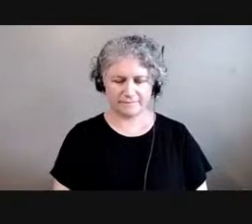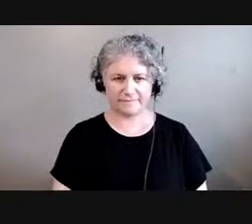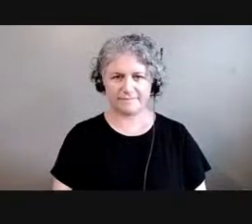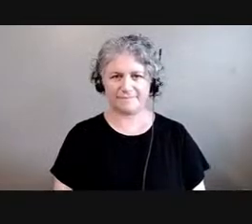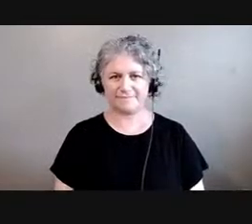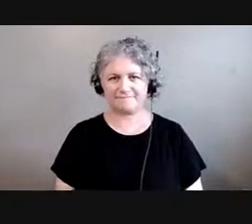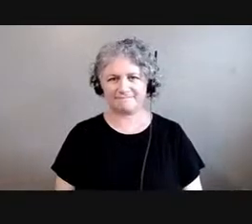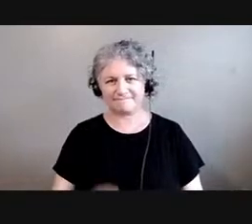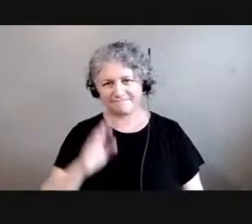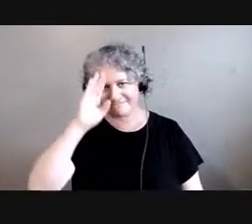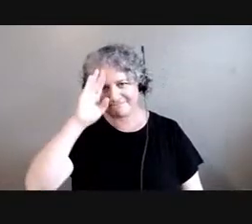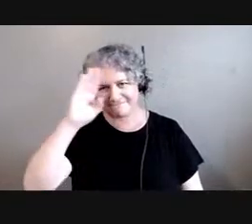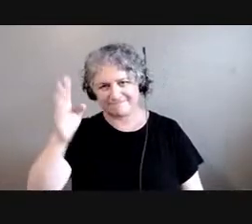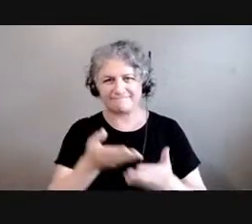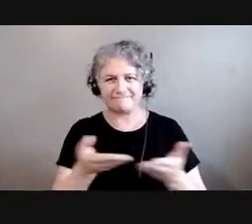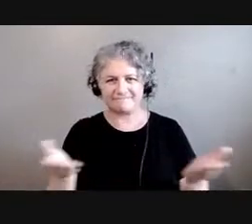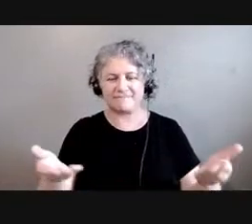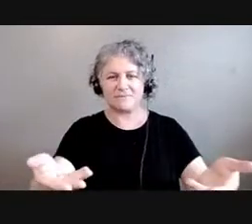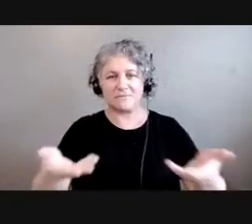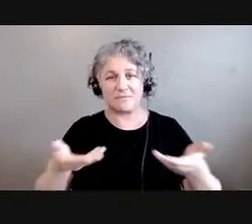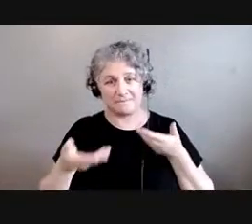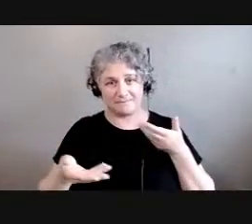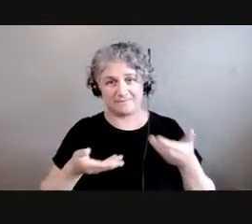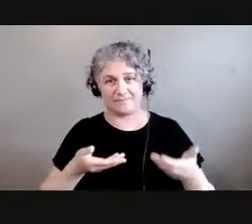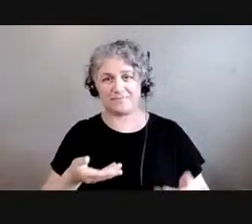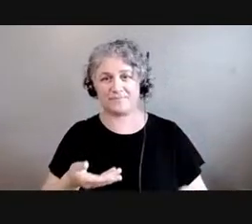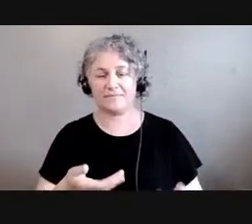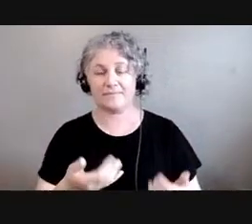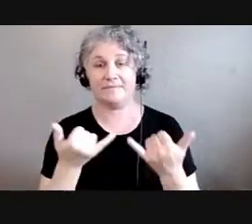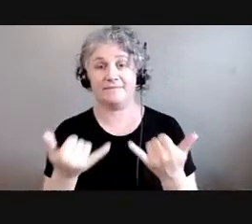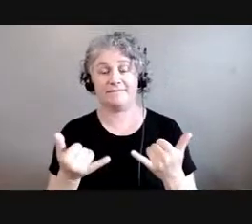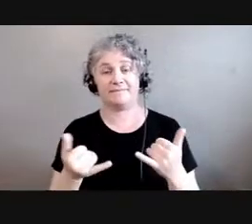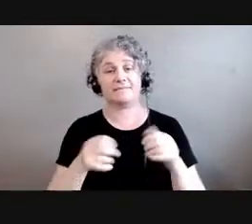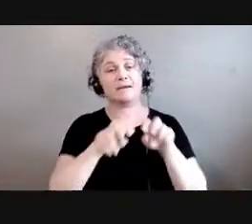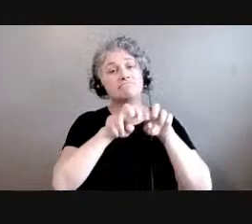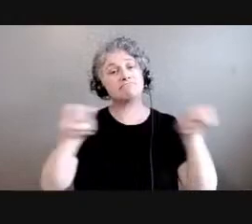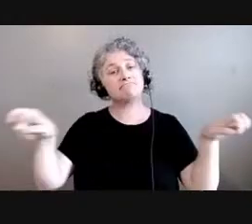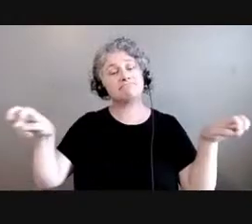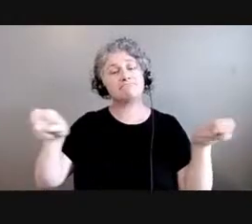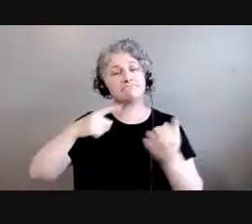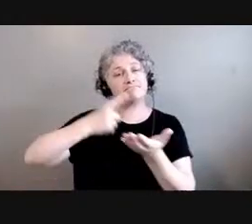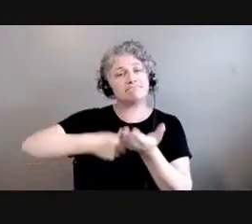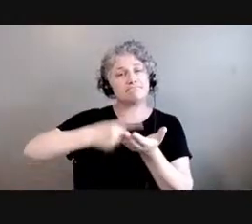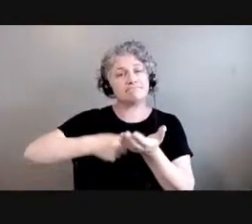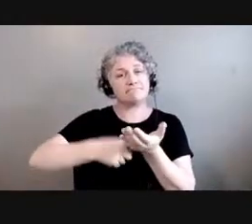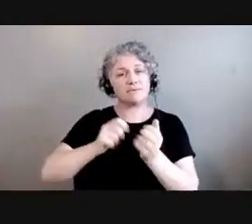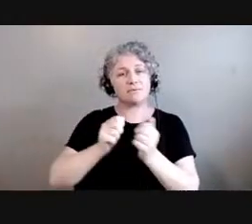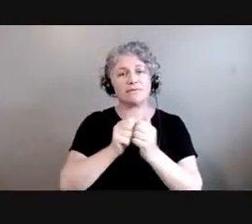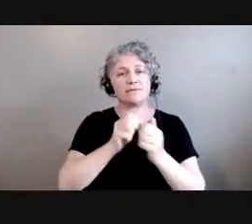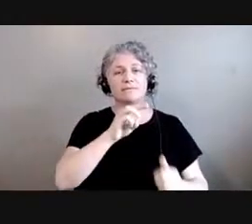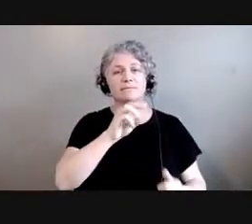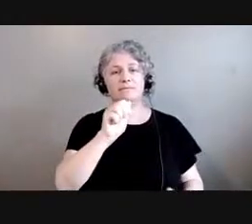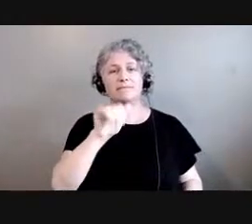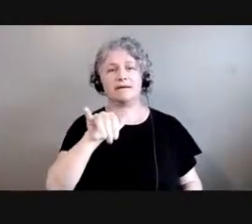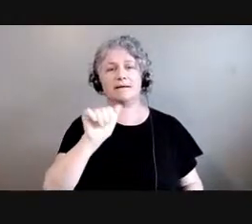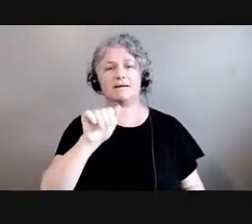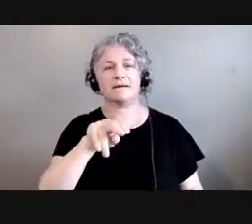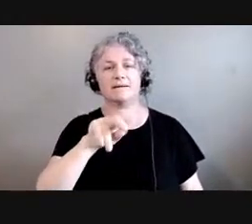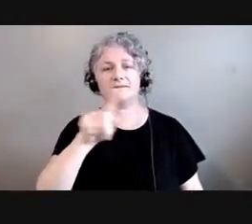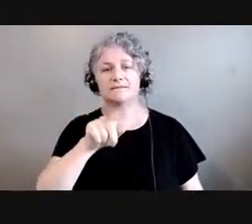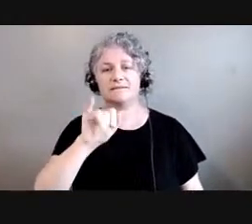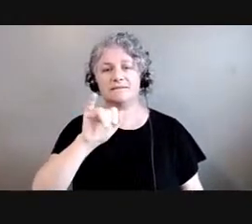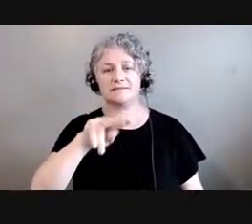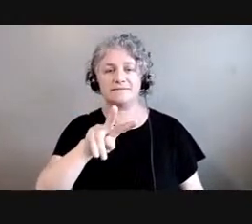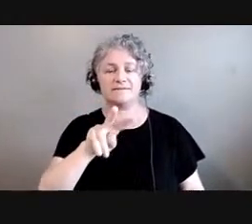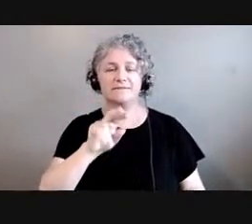Welcome back, everyone. Our session this hour is a panel discussion with Mayan Ziv and the mappers from Access